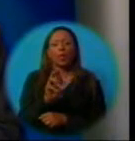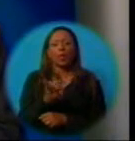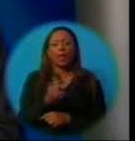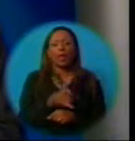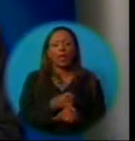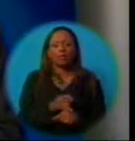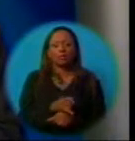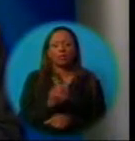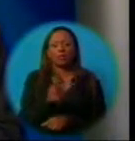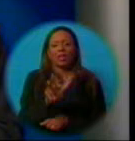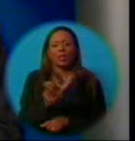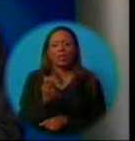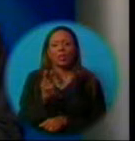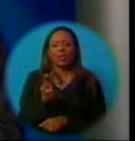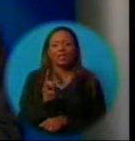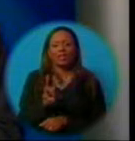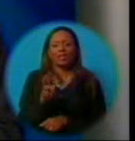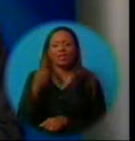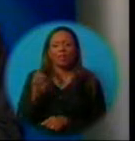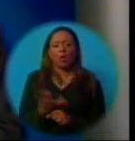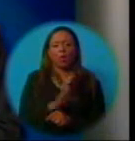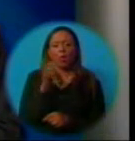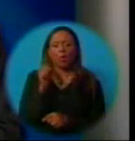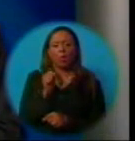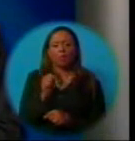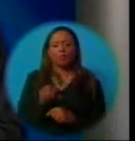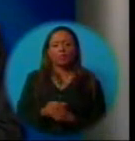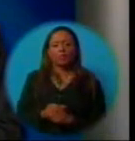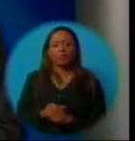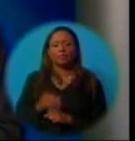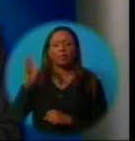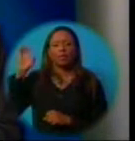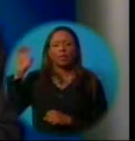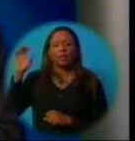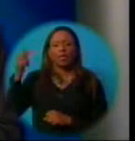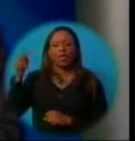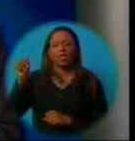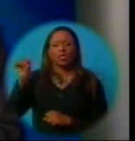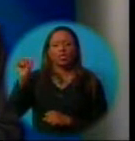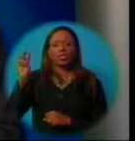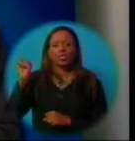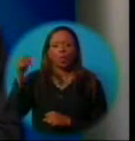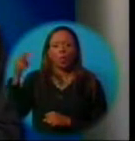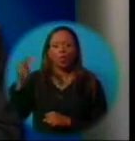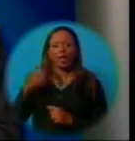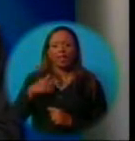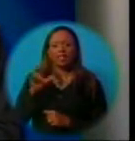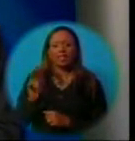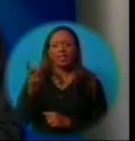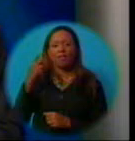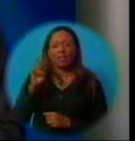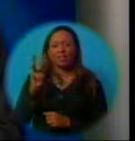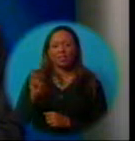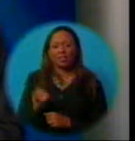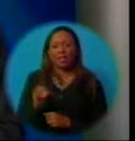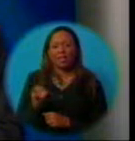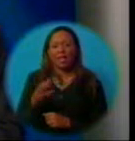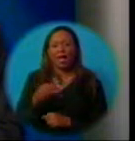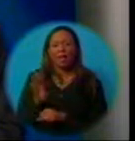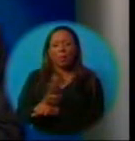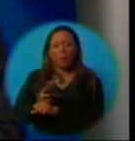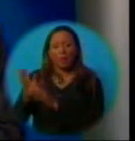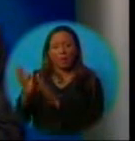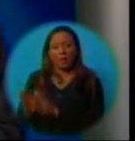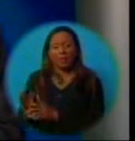326 to win on the third and final day at the Demerara Cricket Club. Led by off-spinner Shem Holders 7 for 60, the Belgian